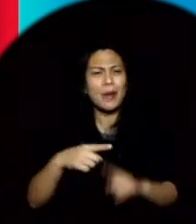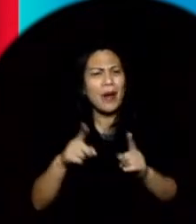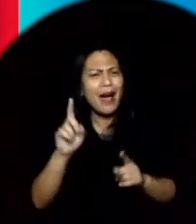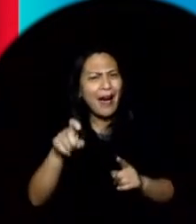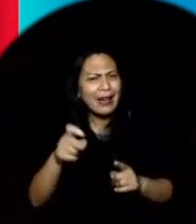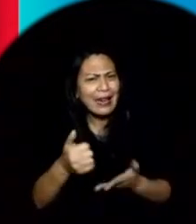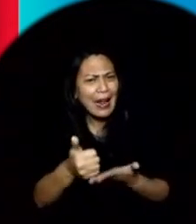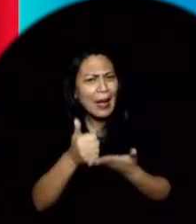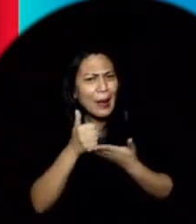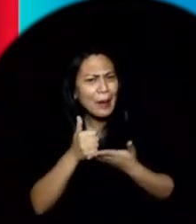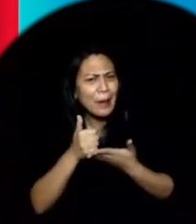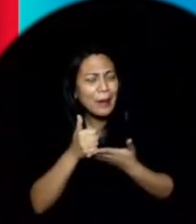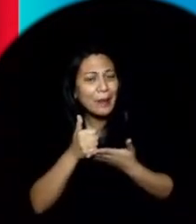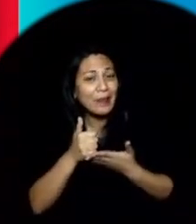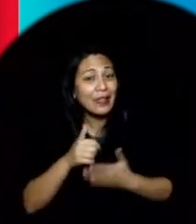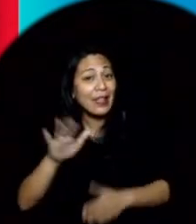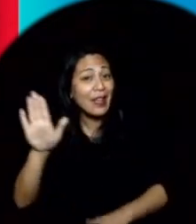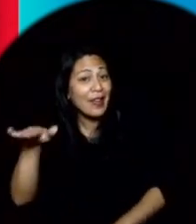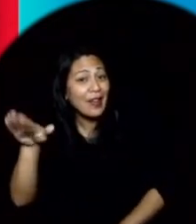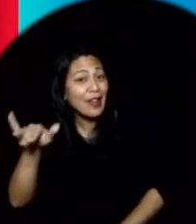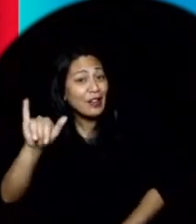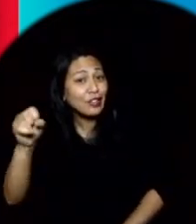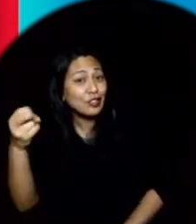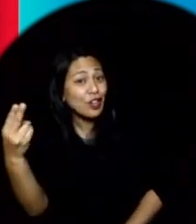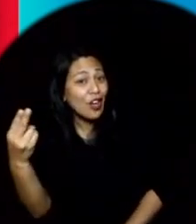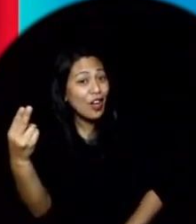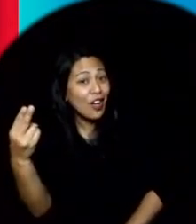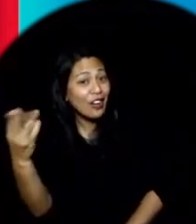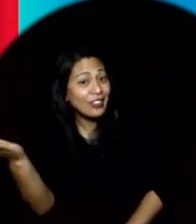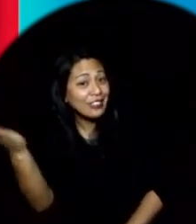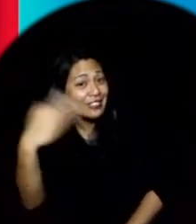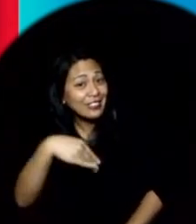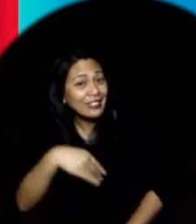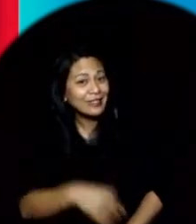I need a little help with this one. Oh, Josh!